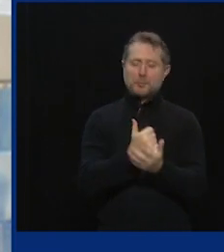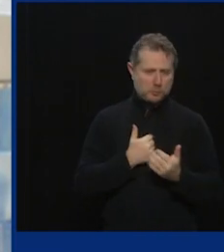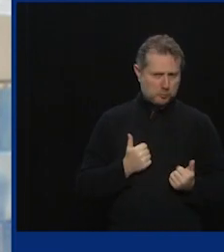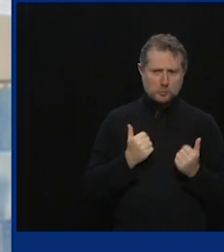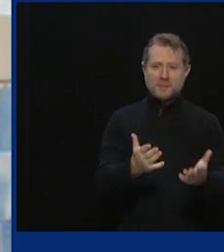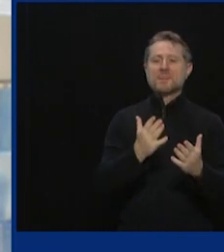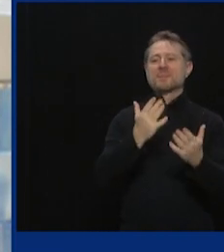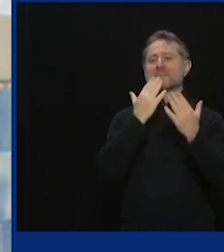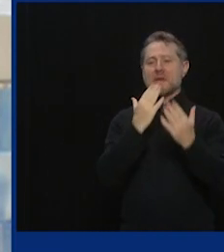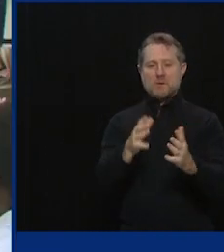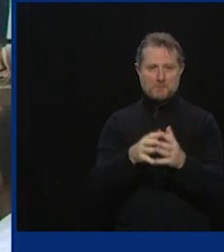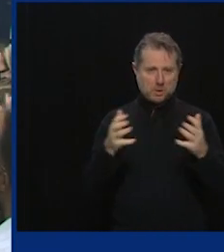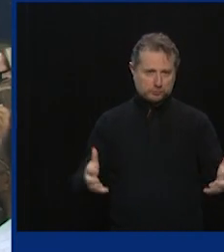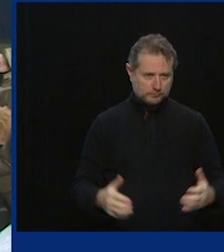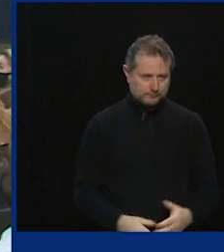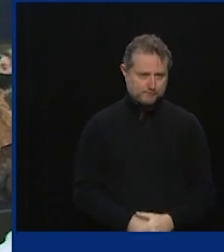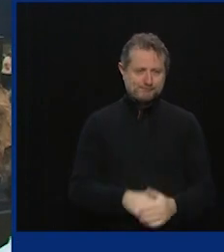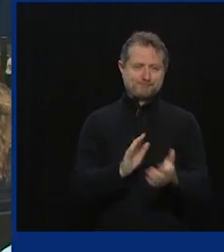you very much.